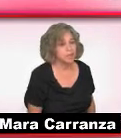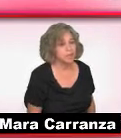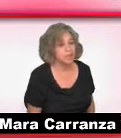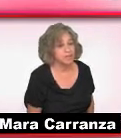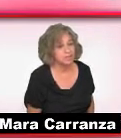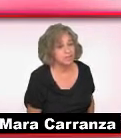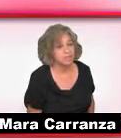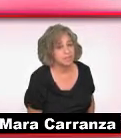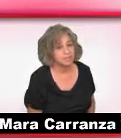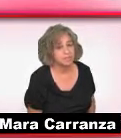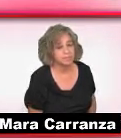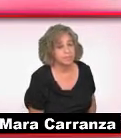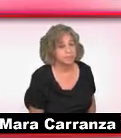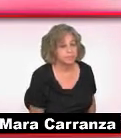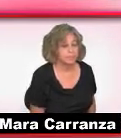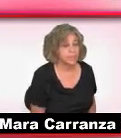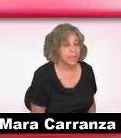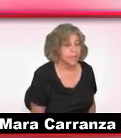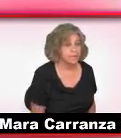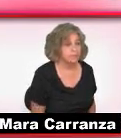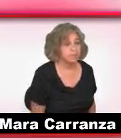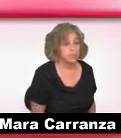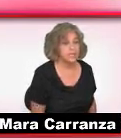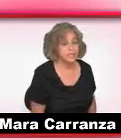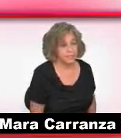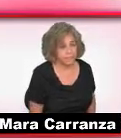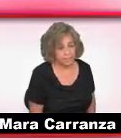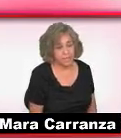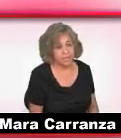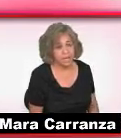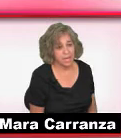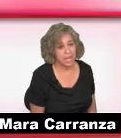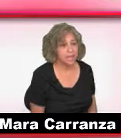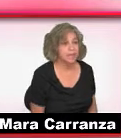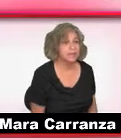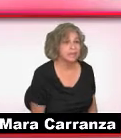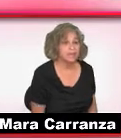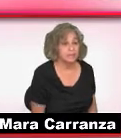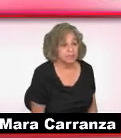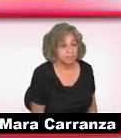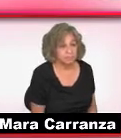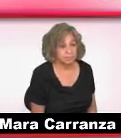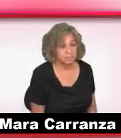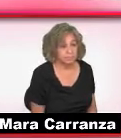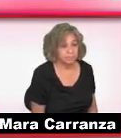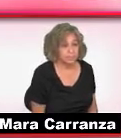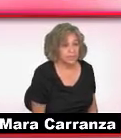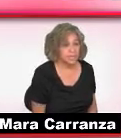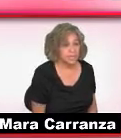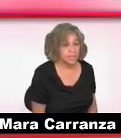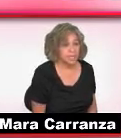narcotic traffickers, and there was witnesses that said that he had.